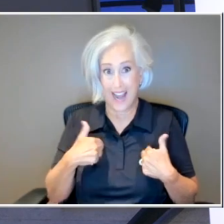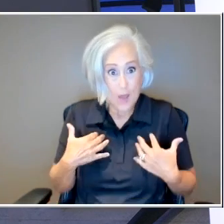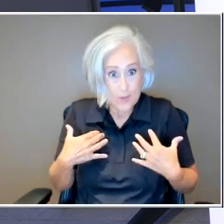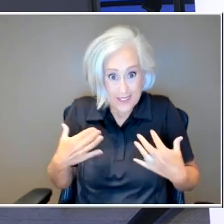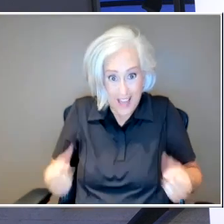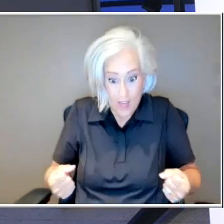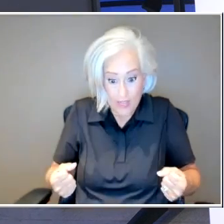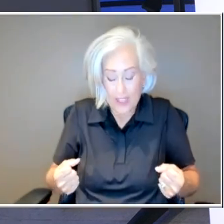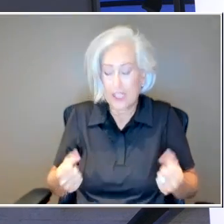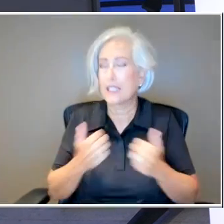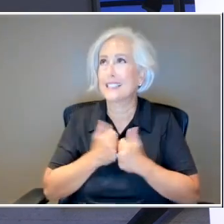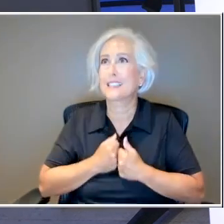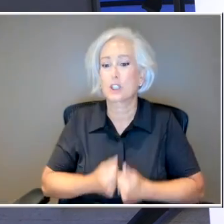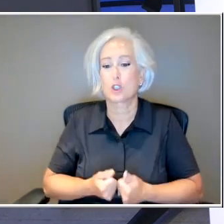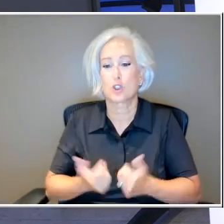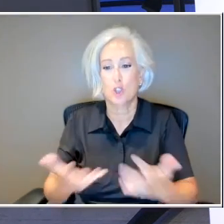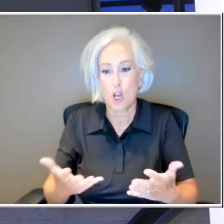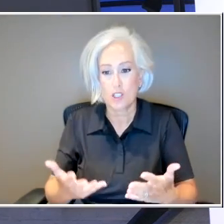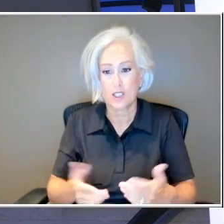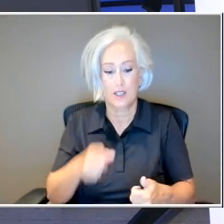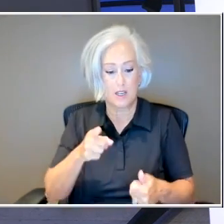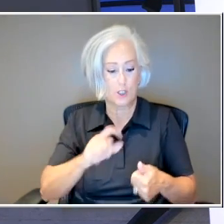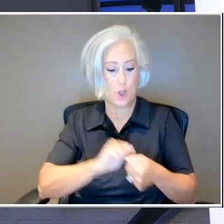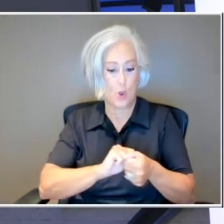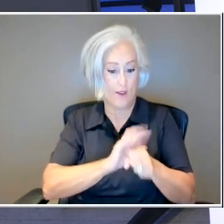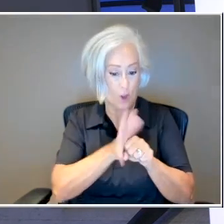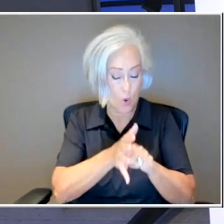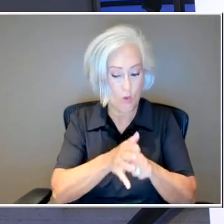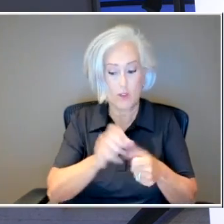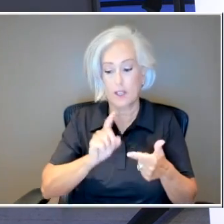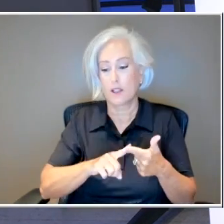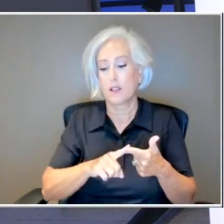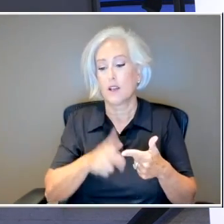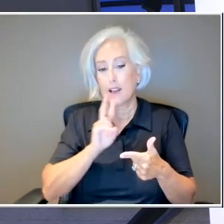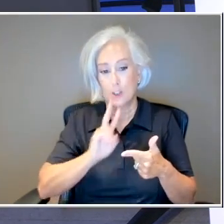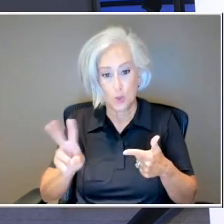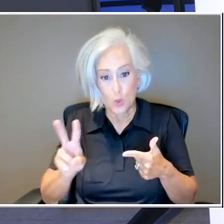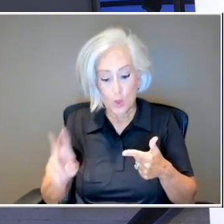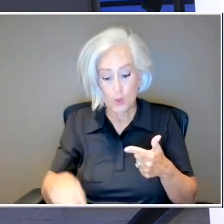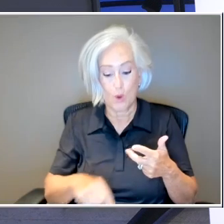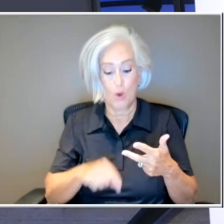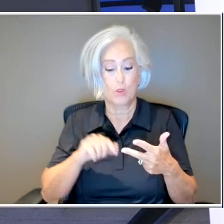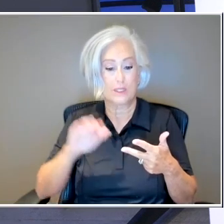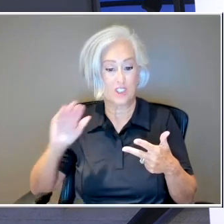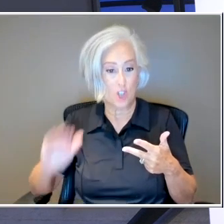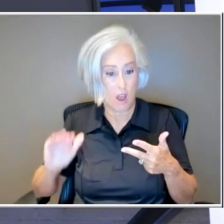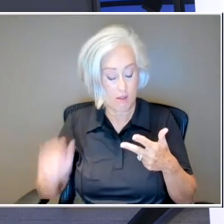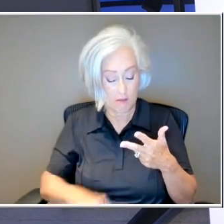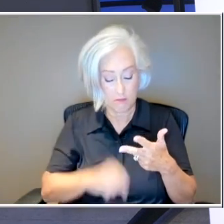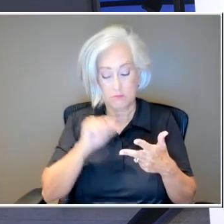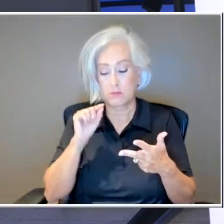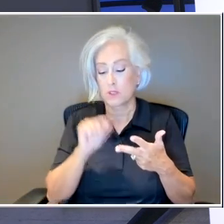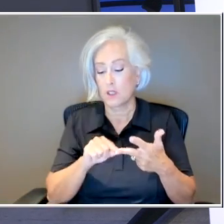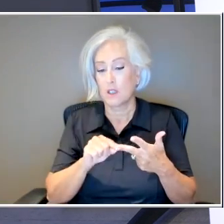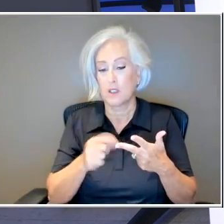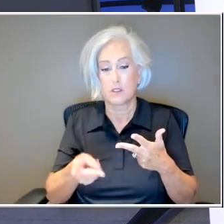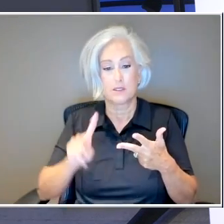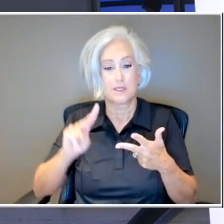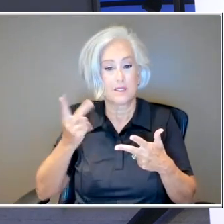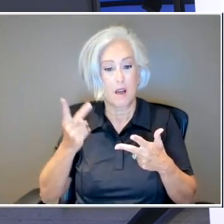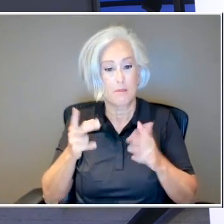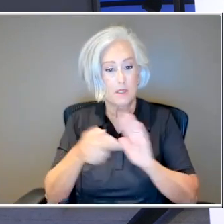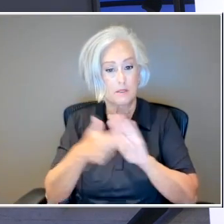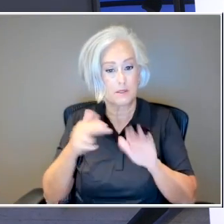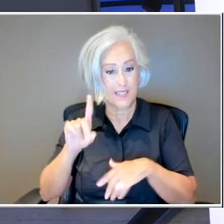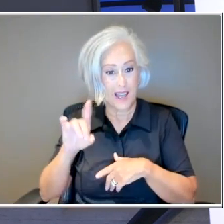pandemic, double cancer diagnosis, and a small child. So yes, it's absolutely unbelievable, and I